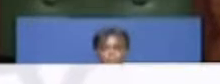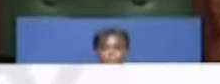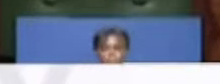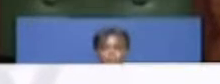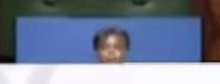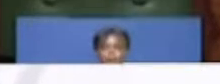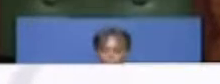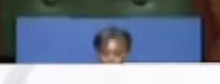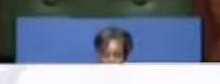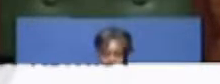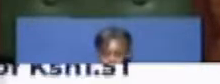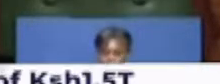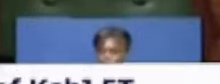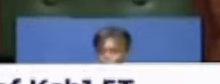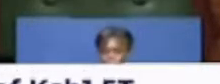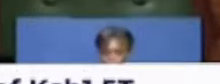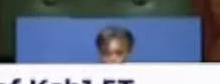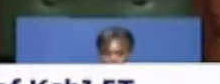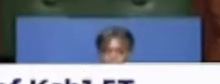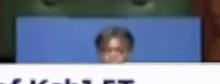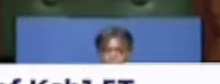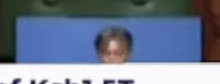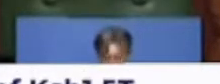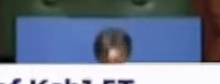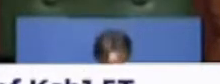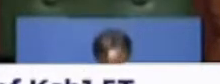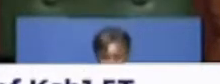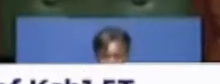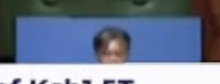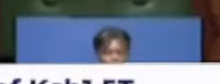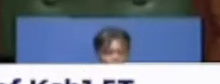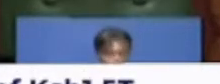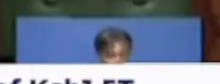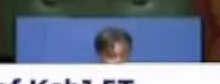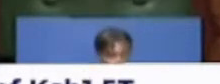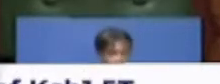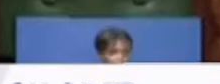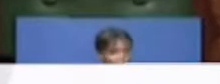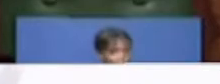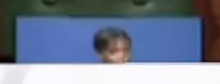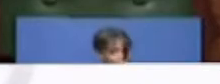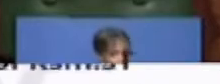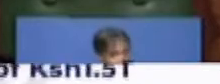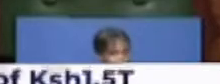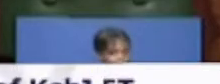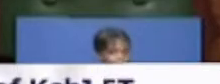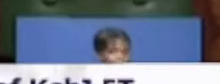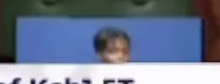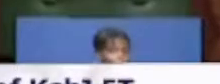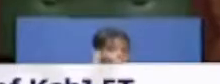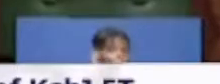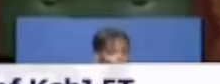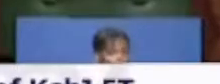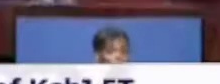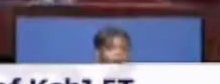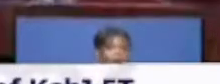I want to believe, honorable members, that that which did not happen will happen.